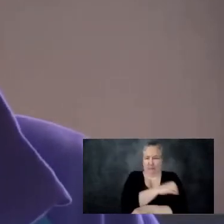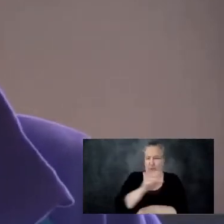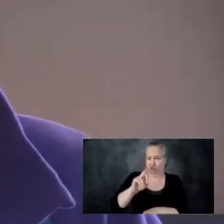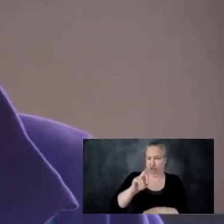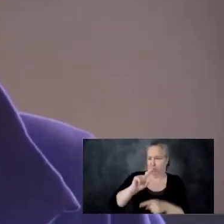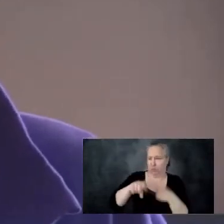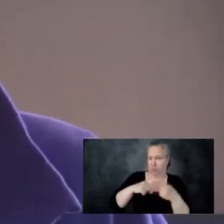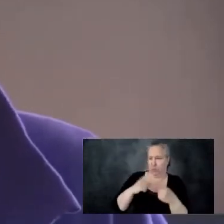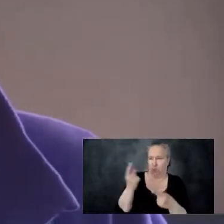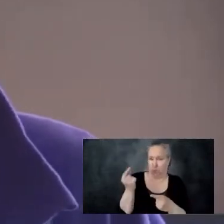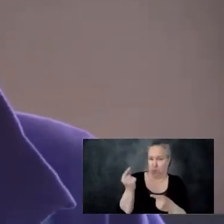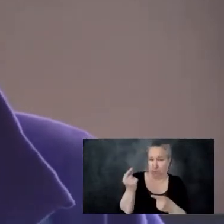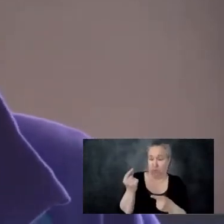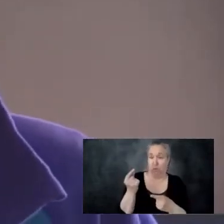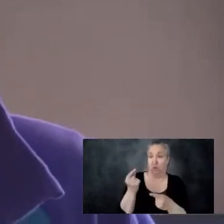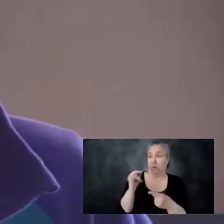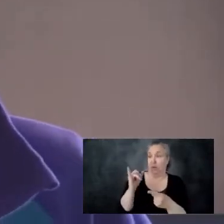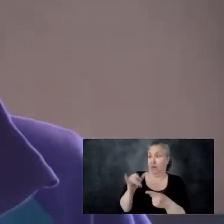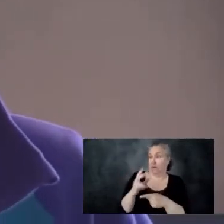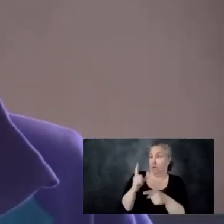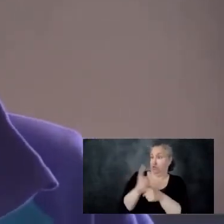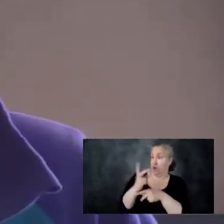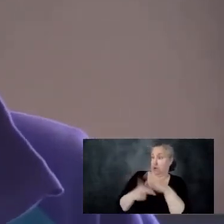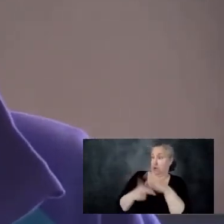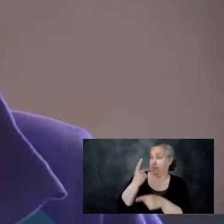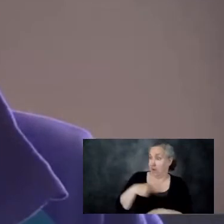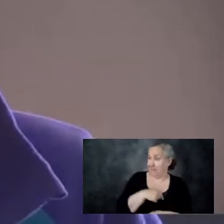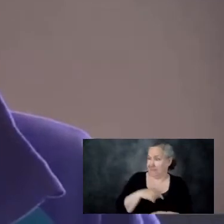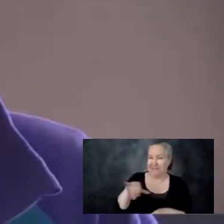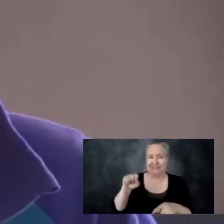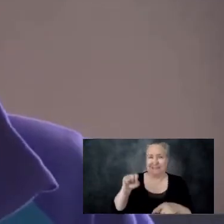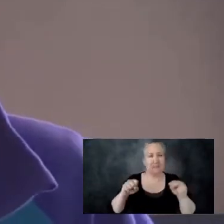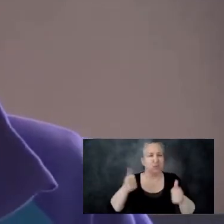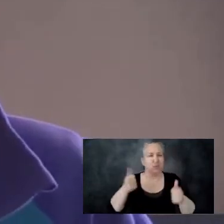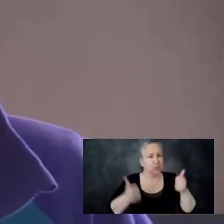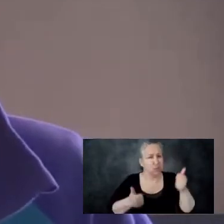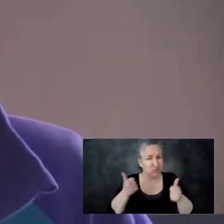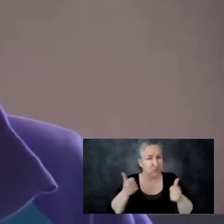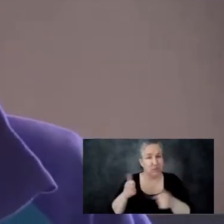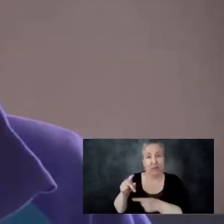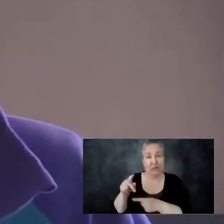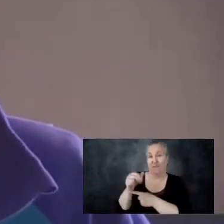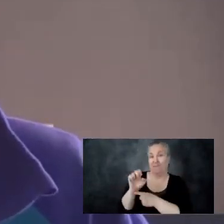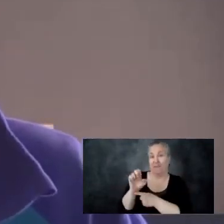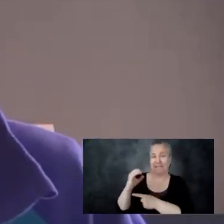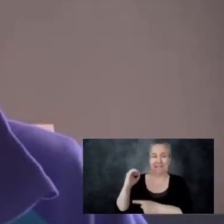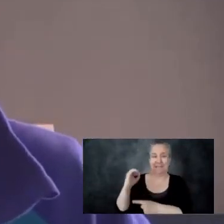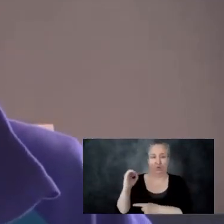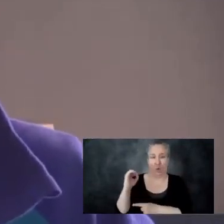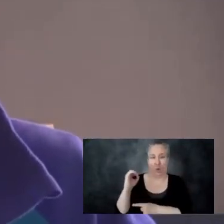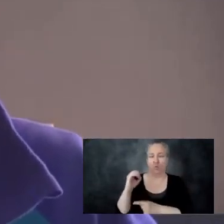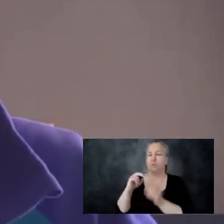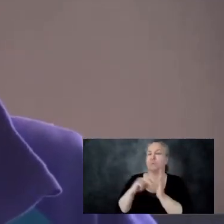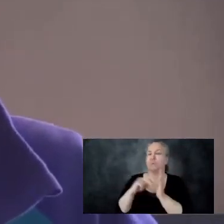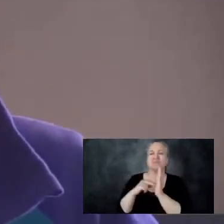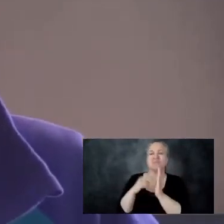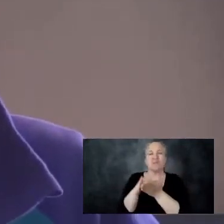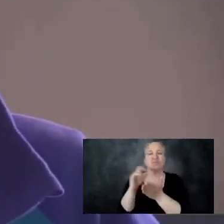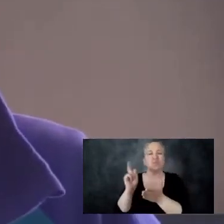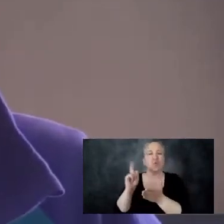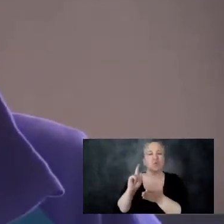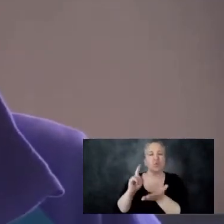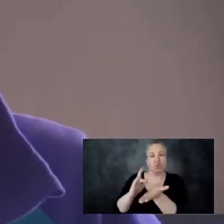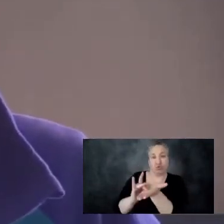this is the right clinical trial for us. Phase 0 clinical trial is really a phase where the drug,